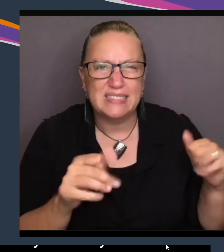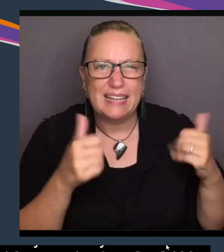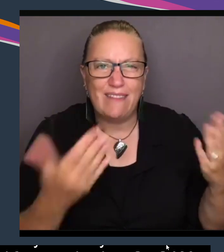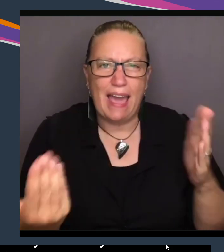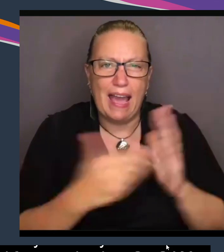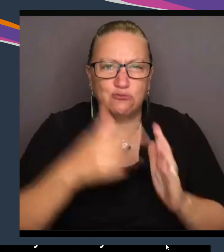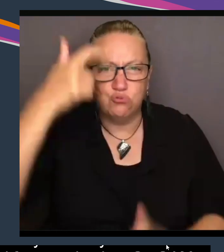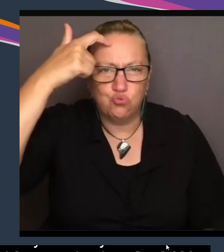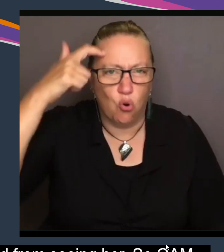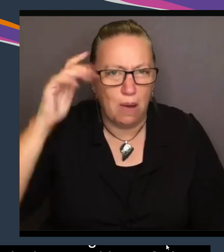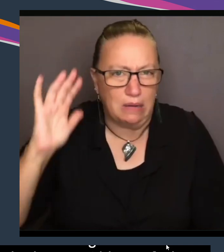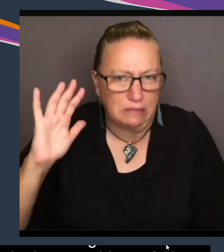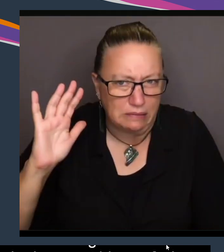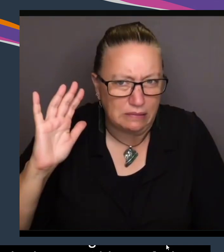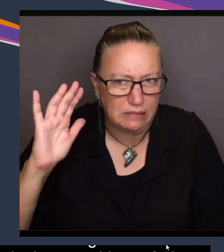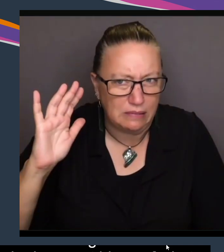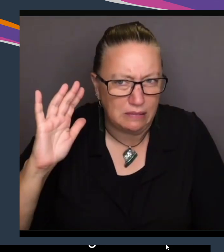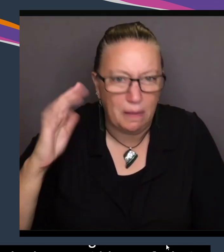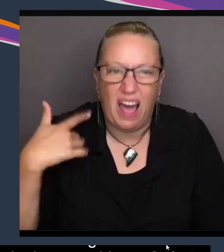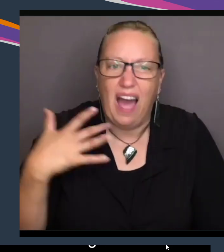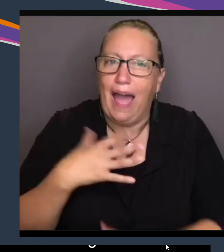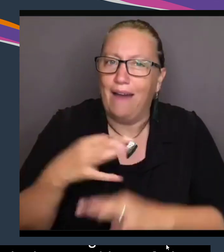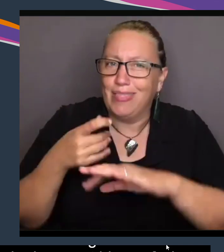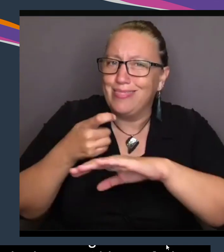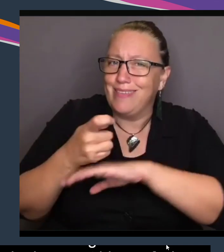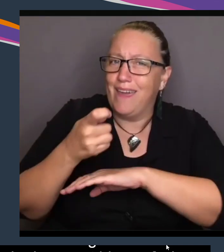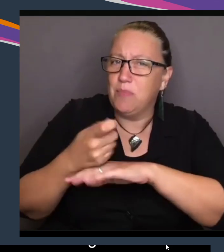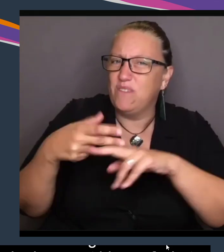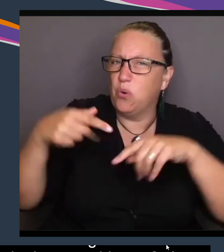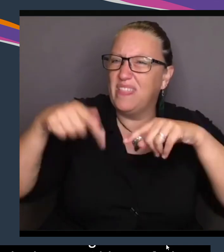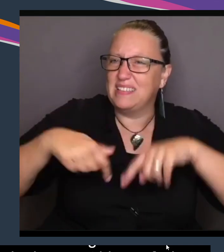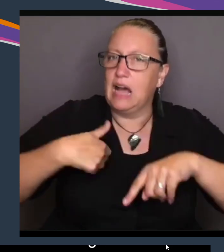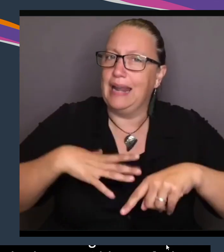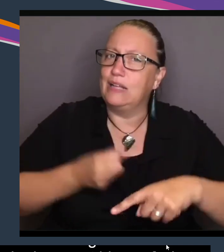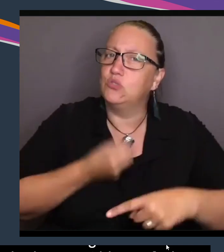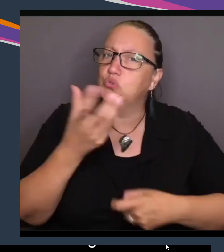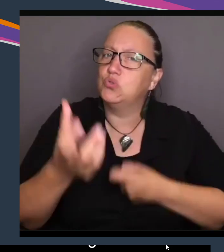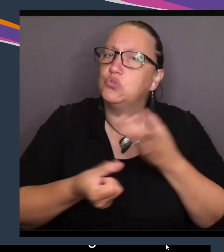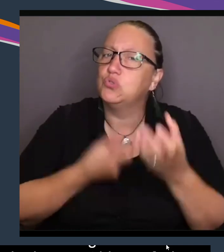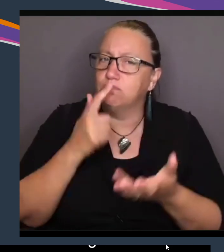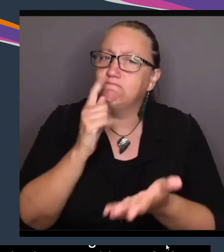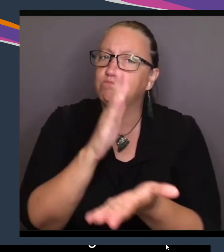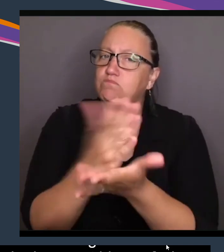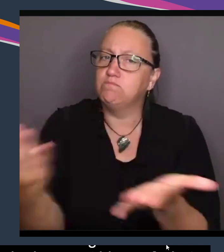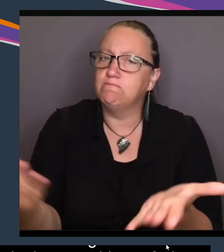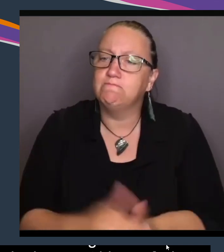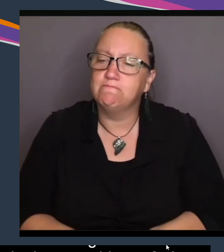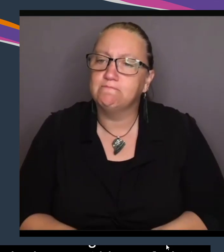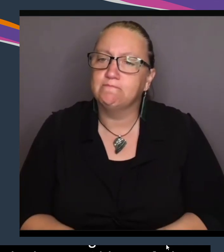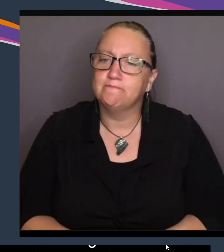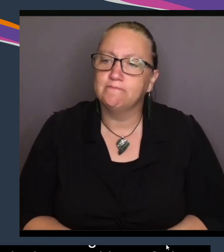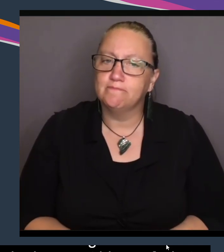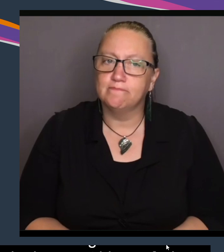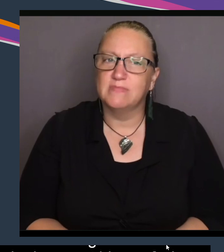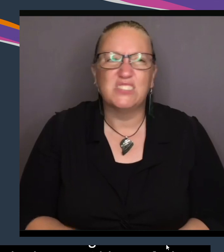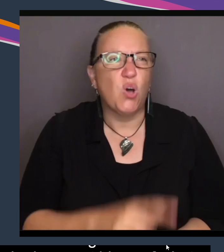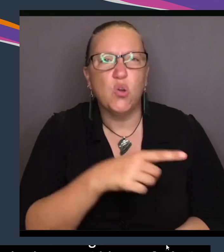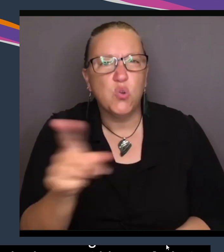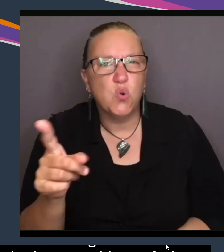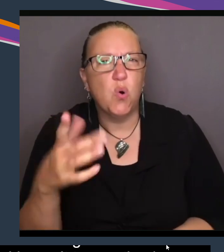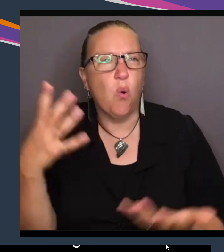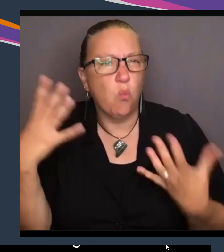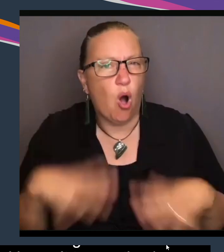but it's I haven't had therapy for this and I needed to get this out here. So just send the bill to Scotty